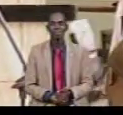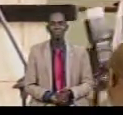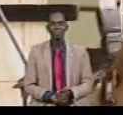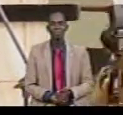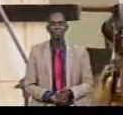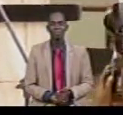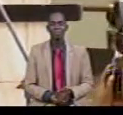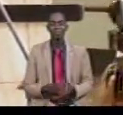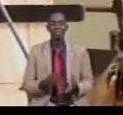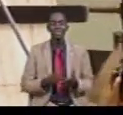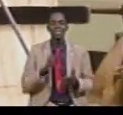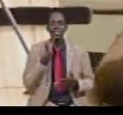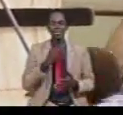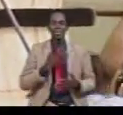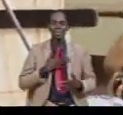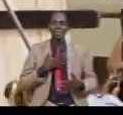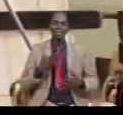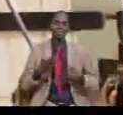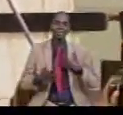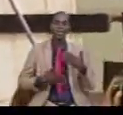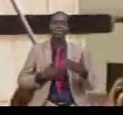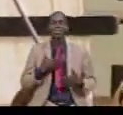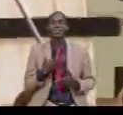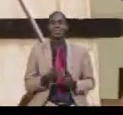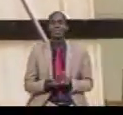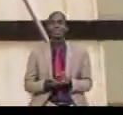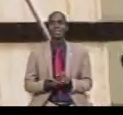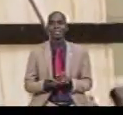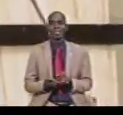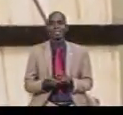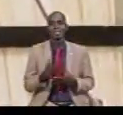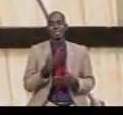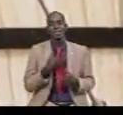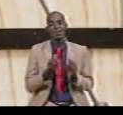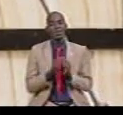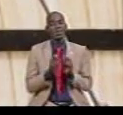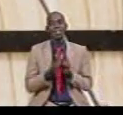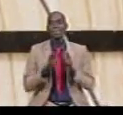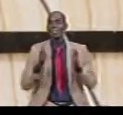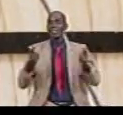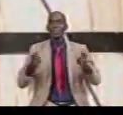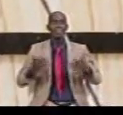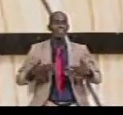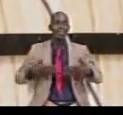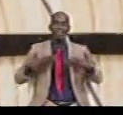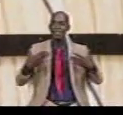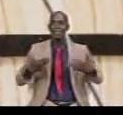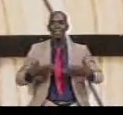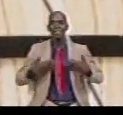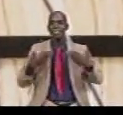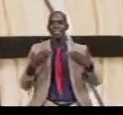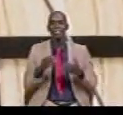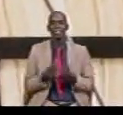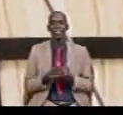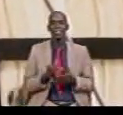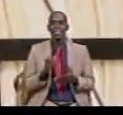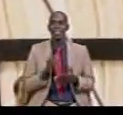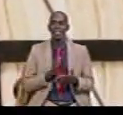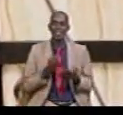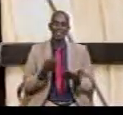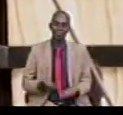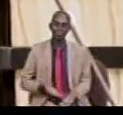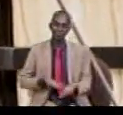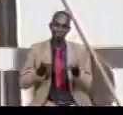It's my joy and with great excitement I present to